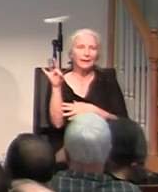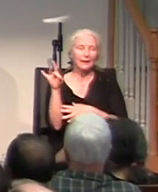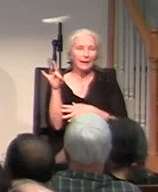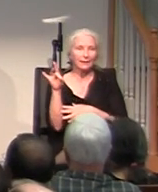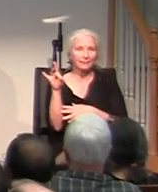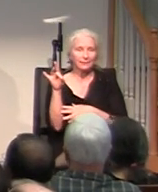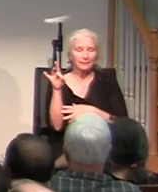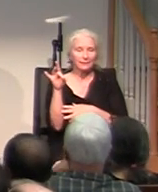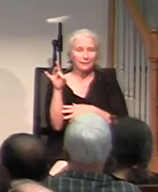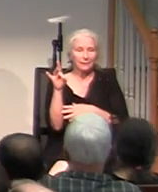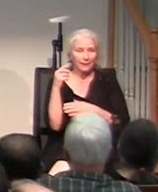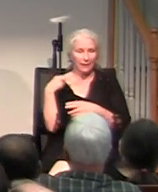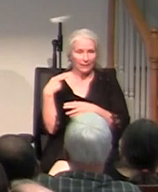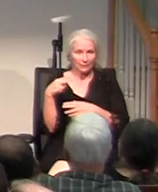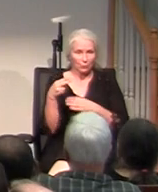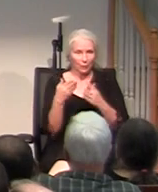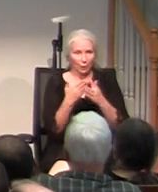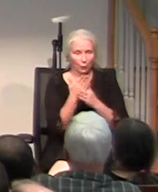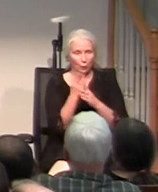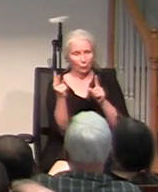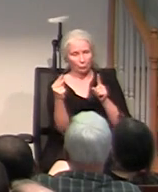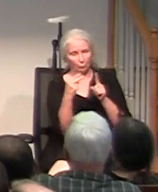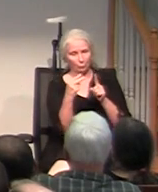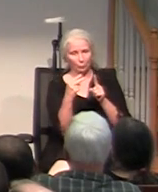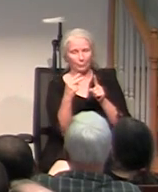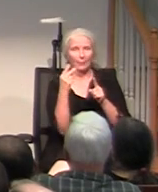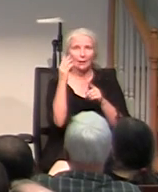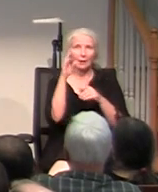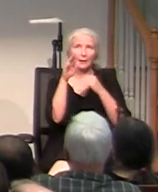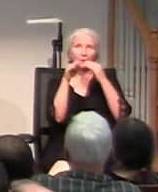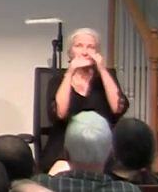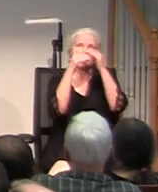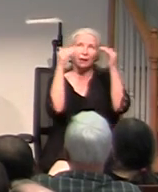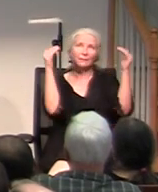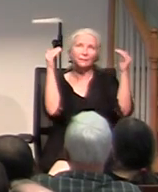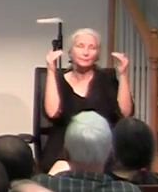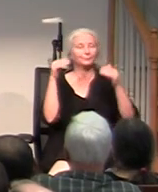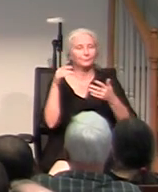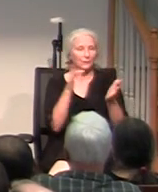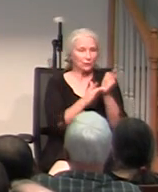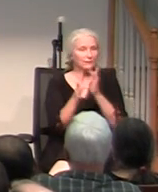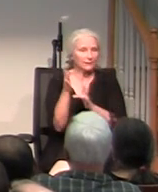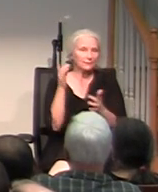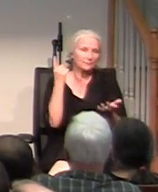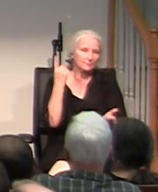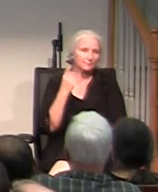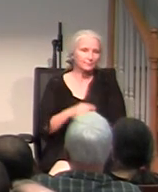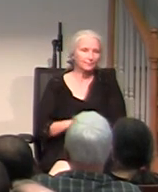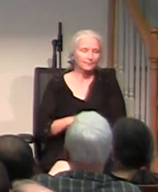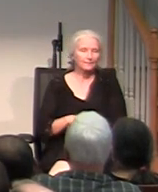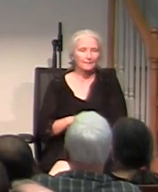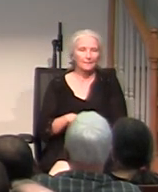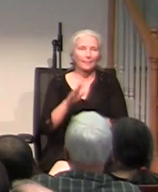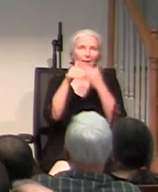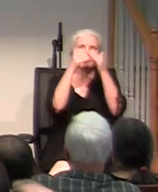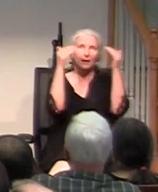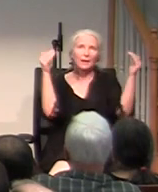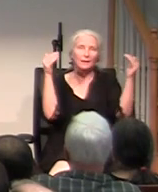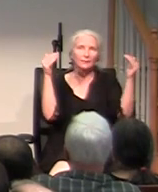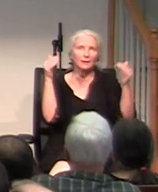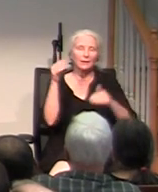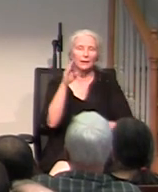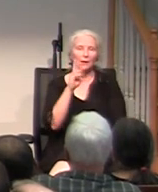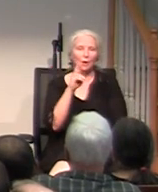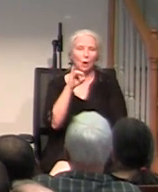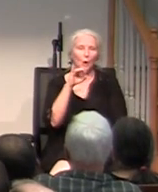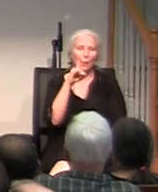the heavenly bridegroom, if we can, for a few moments. We tend to think of the loud cry and the latter rain as the source of power for the